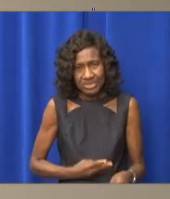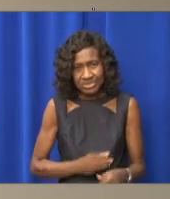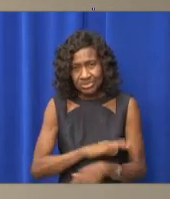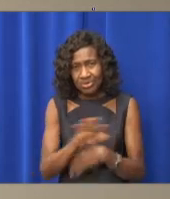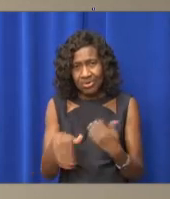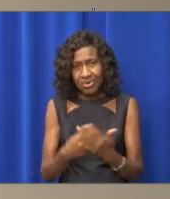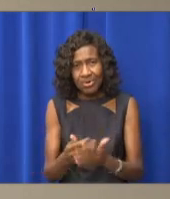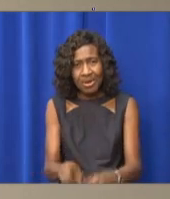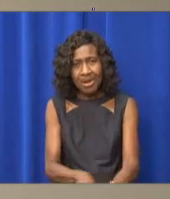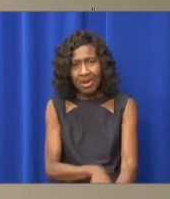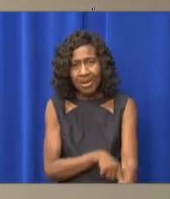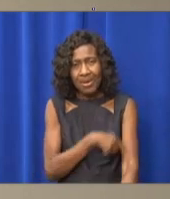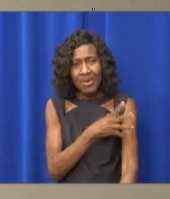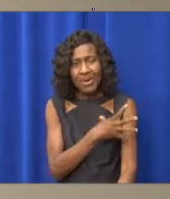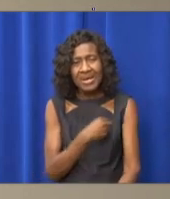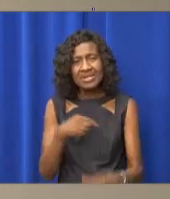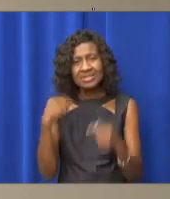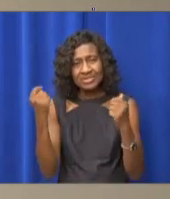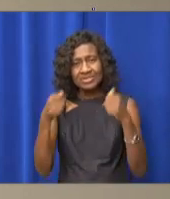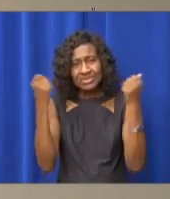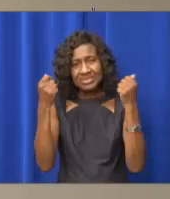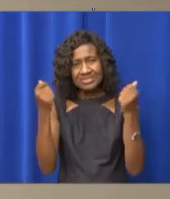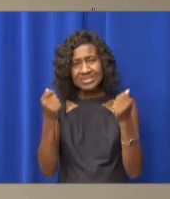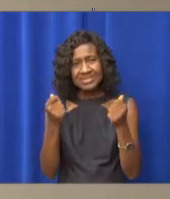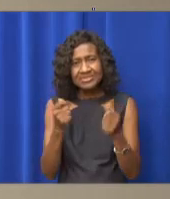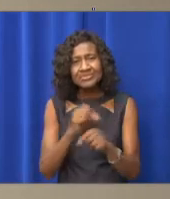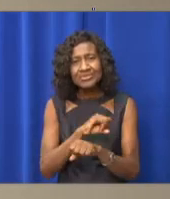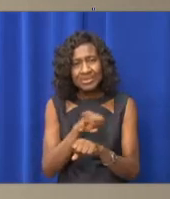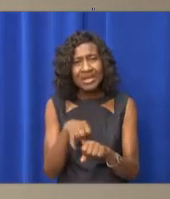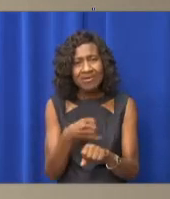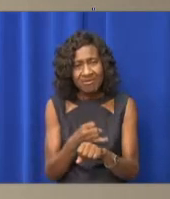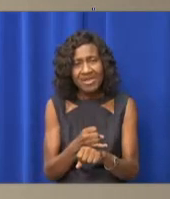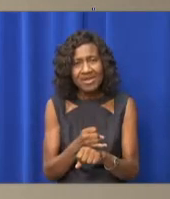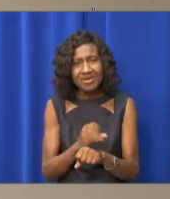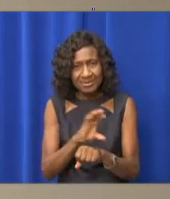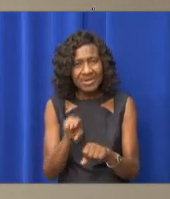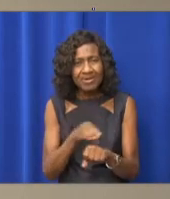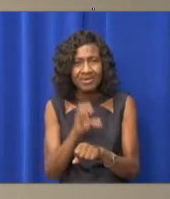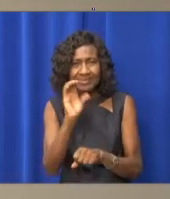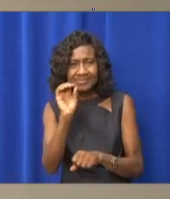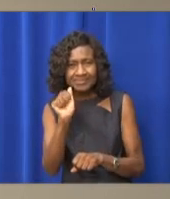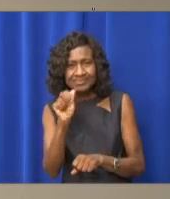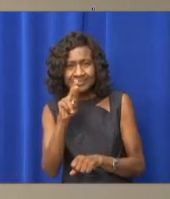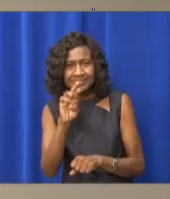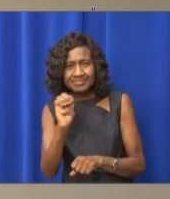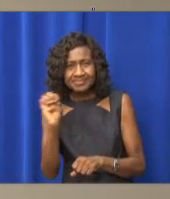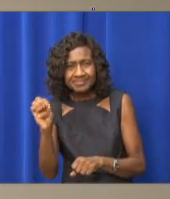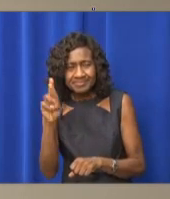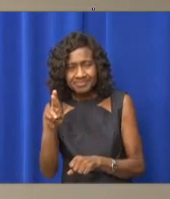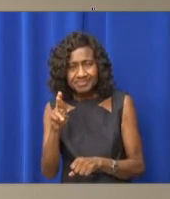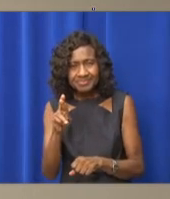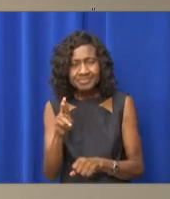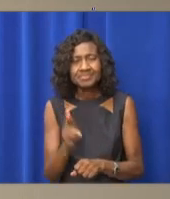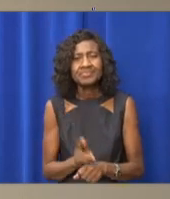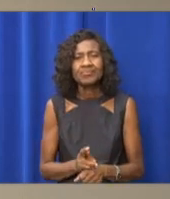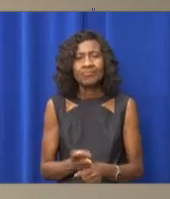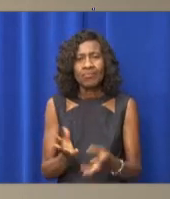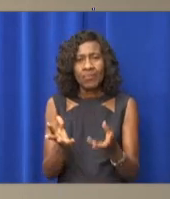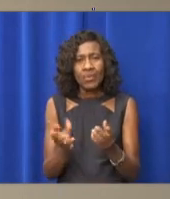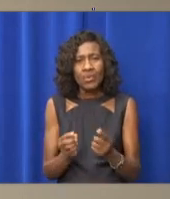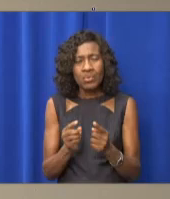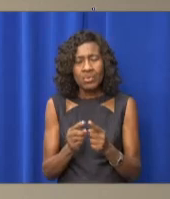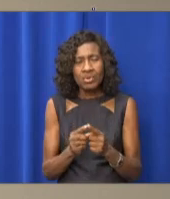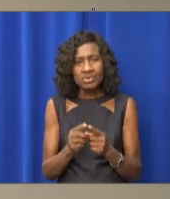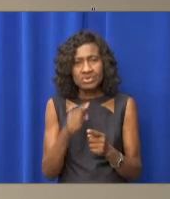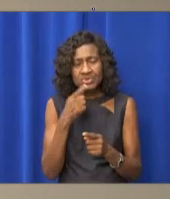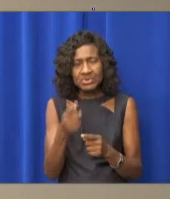career in this, your chosen profession. I also wish to provide an update on two other